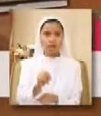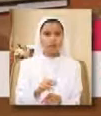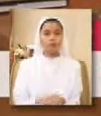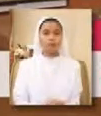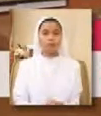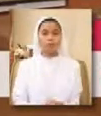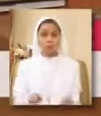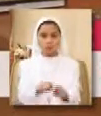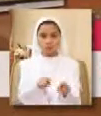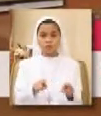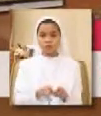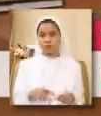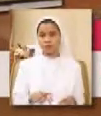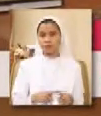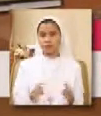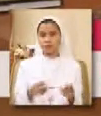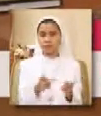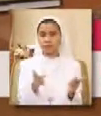there. Mm-hmm. And